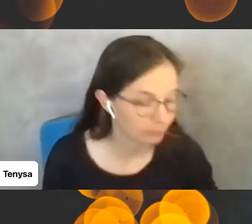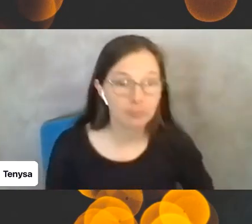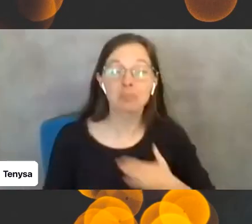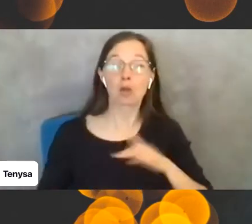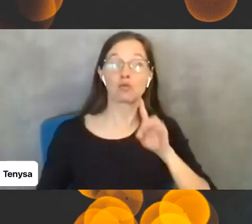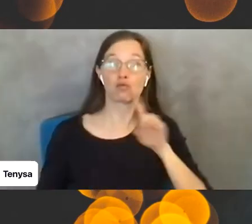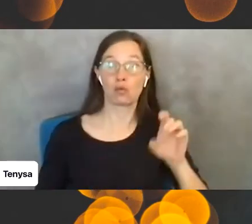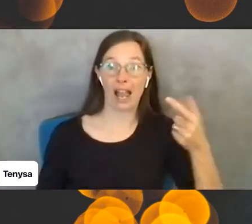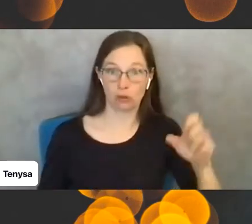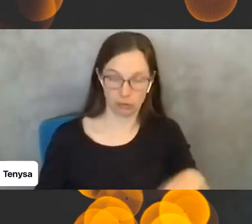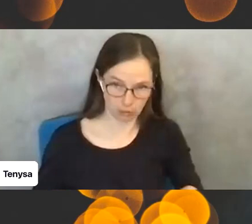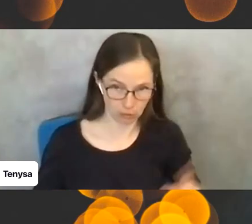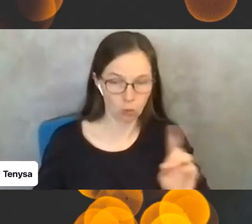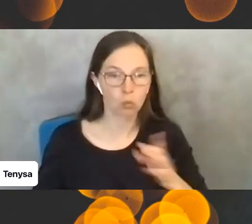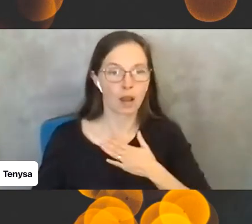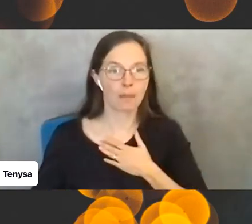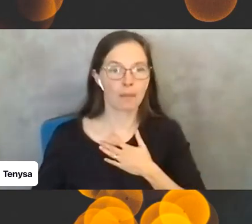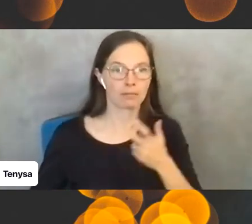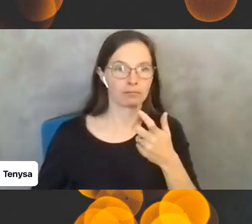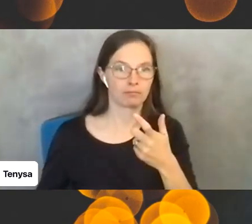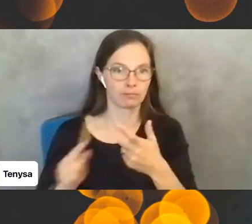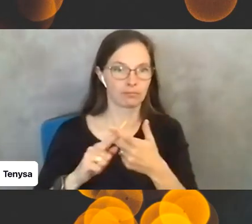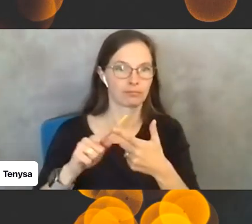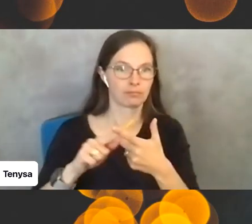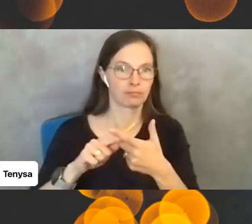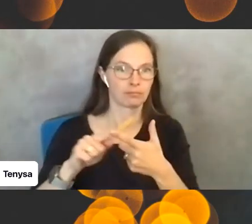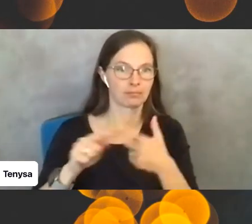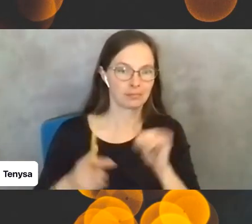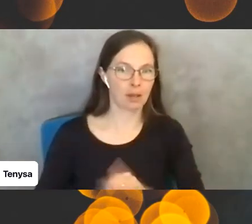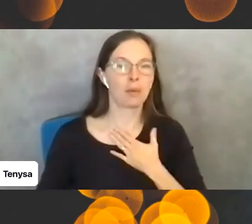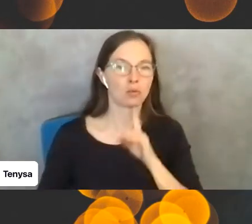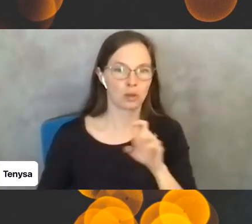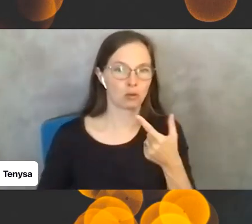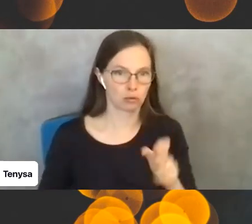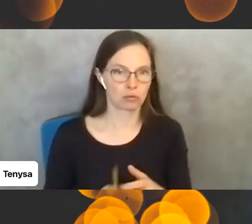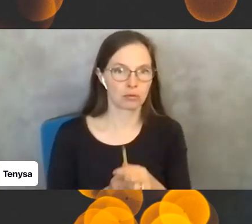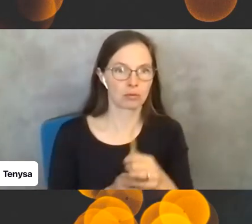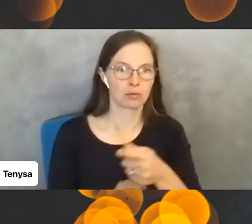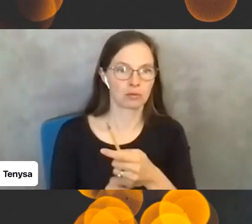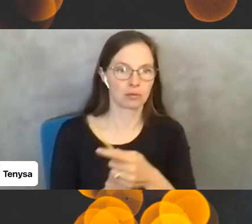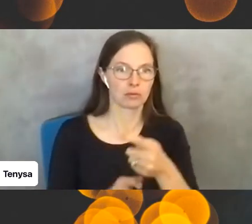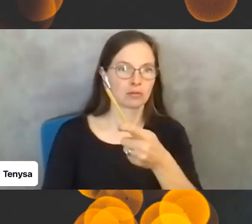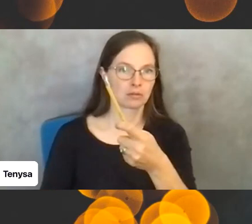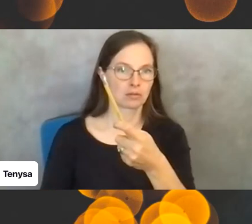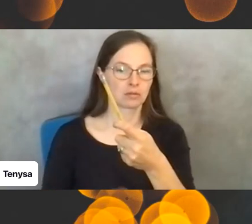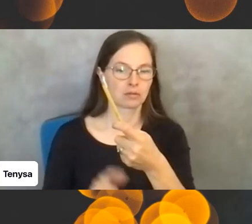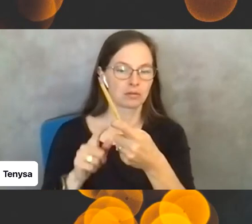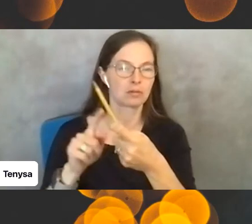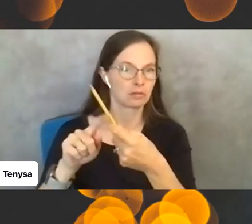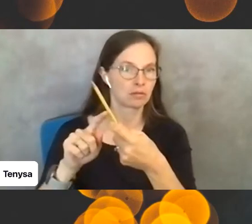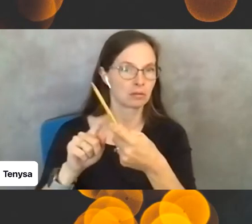be where the index finger is. So that is my true edge. This is kind of nice with chopsticks,